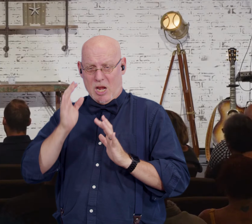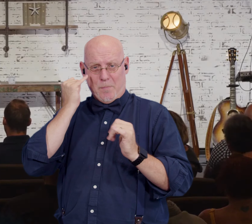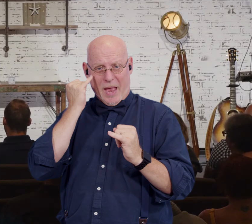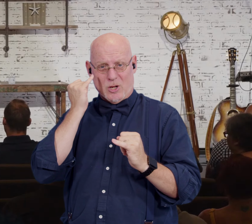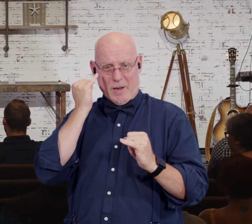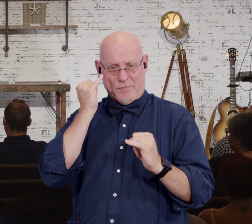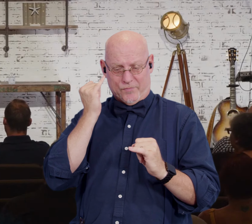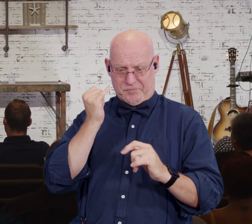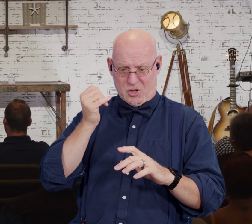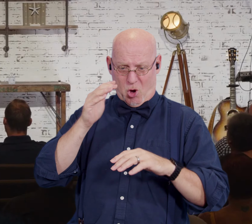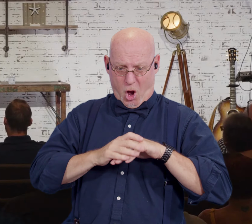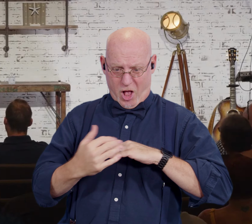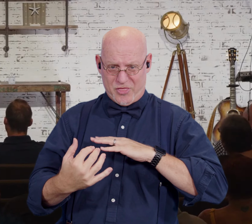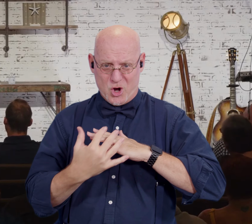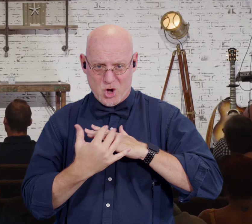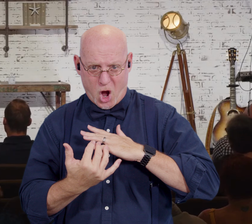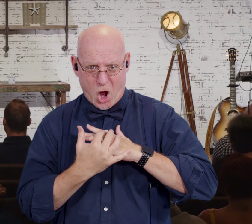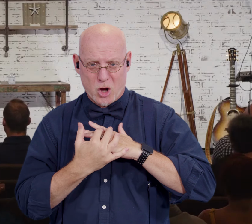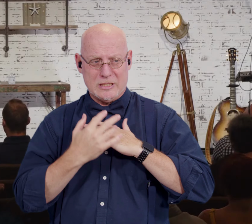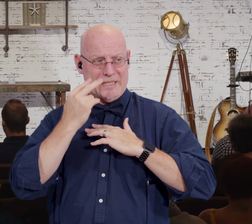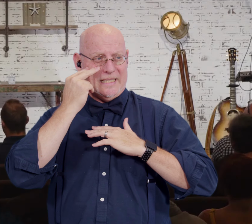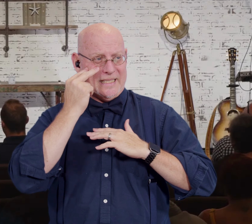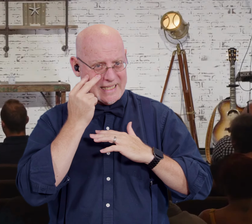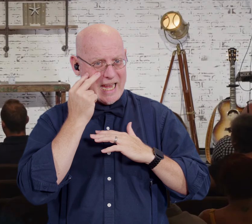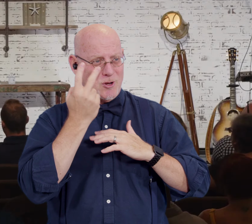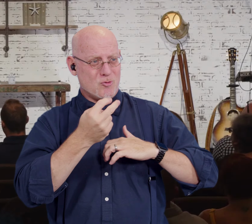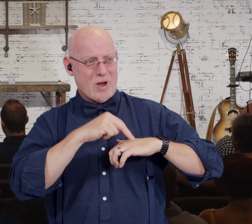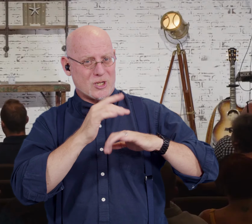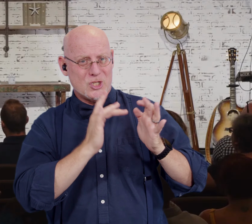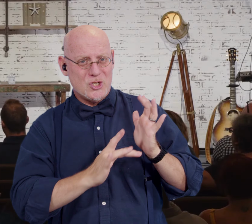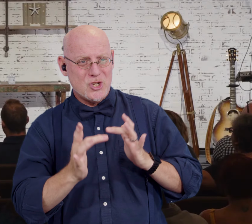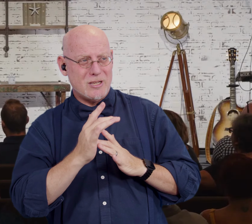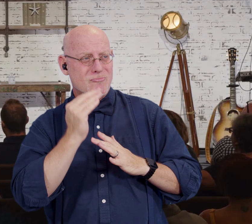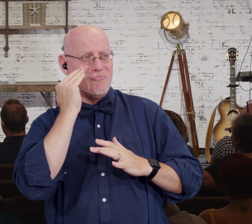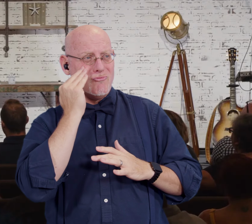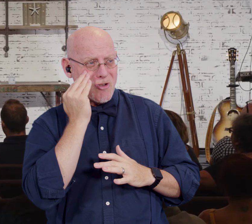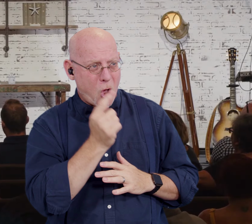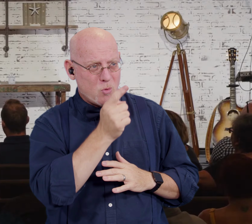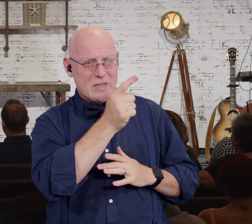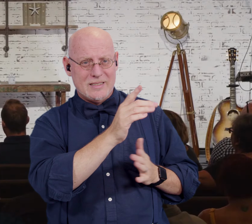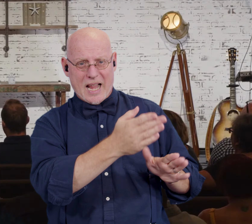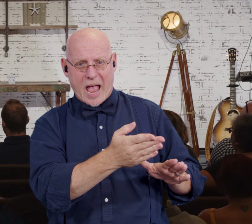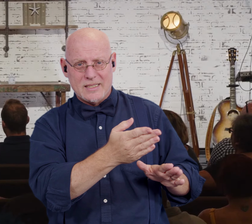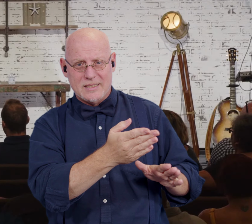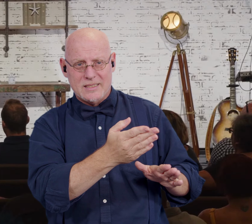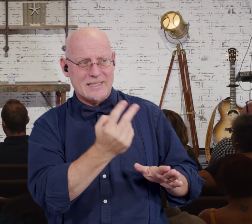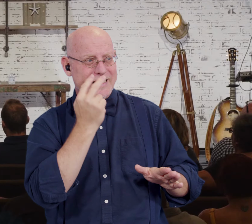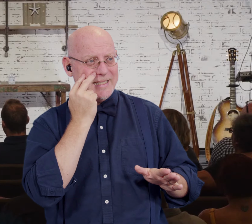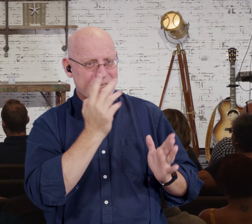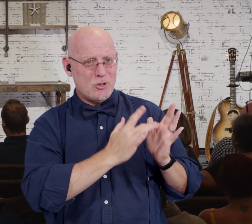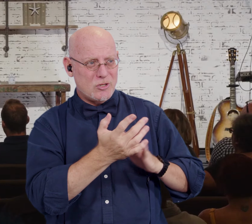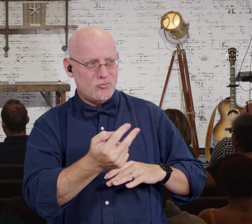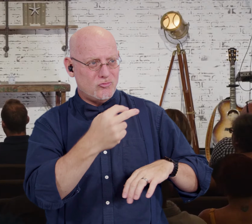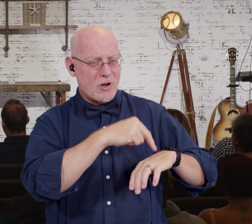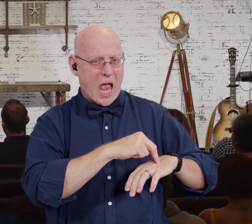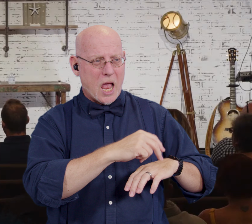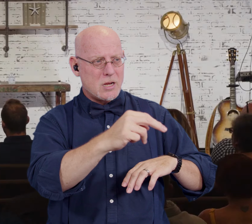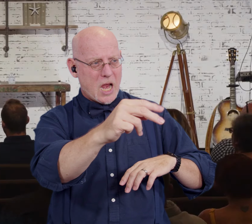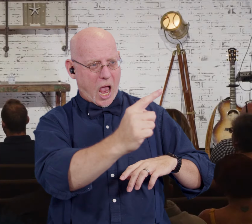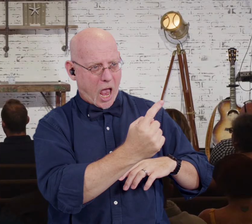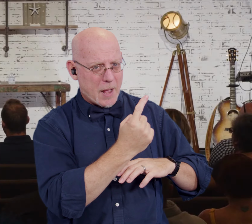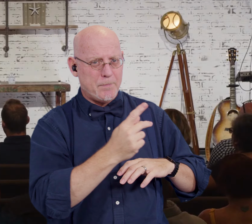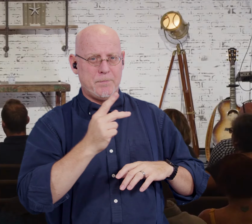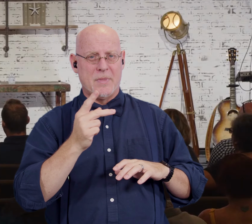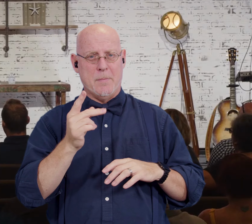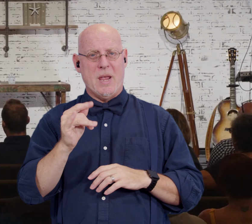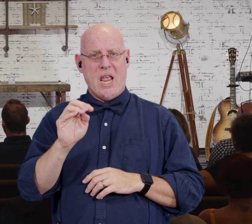Can you imagine this? You're on the coastal line and you see the resurrected Jesus. You know him to be dead. And you see the resurrected Jesus, and he comes